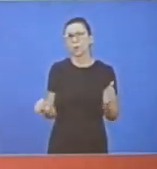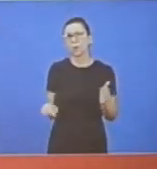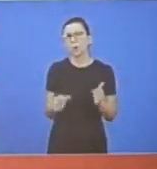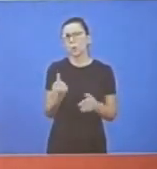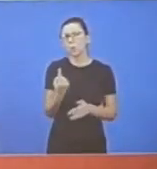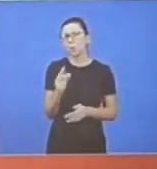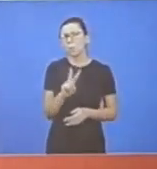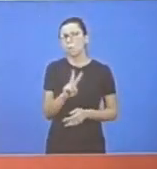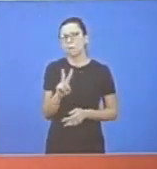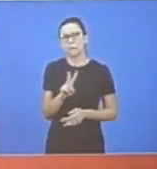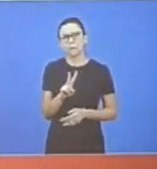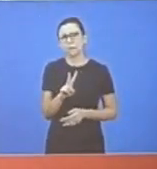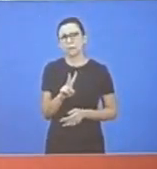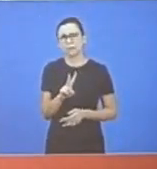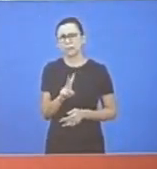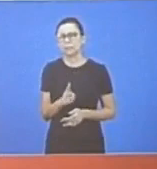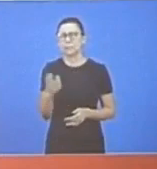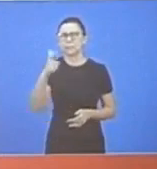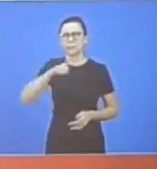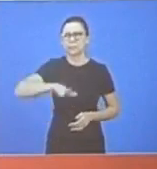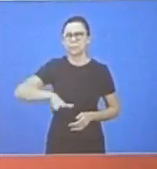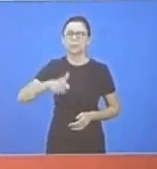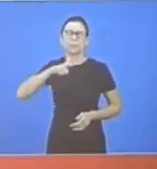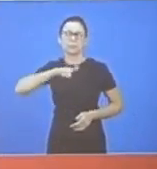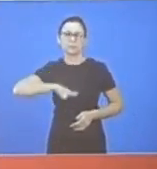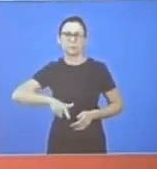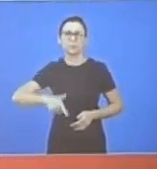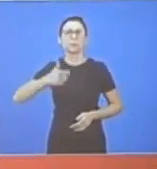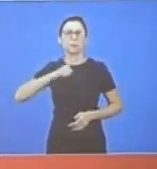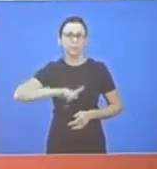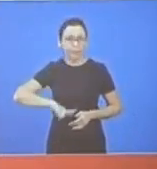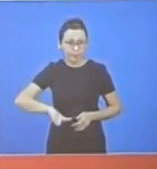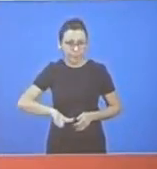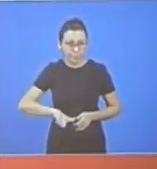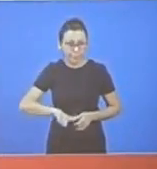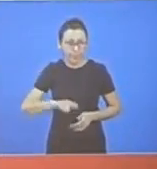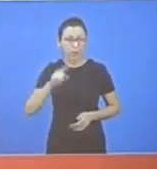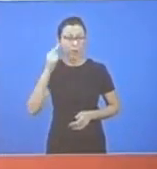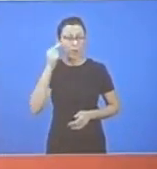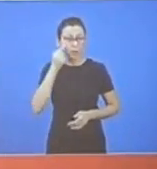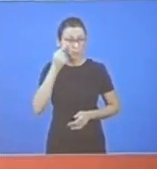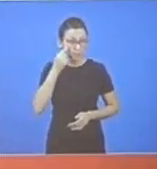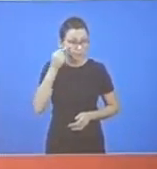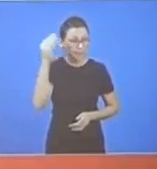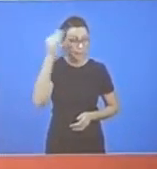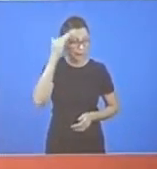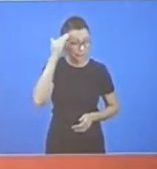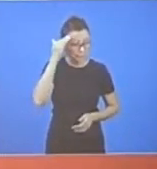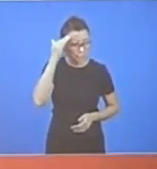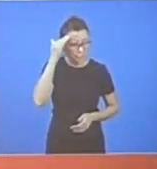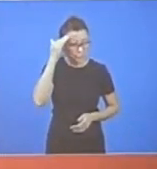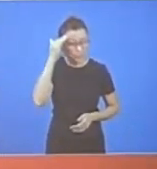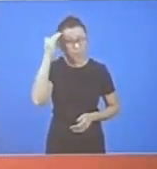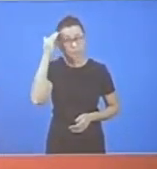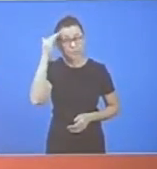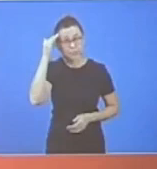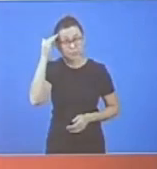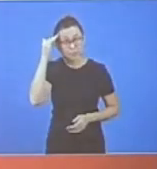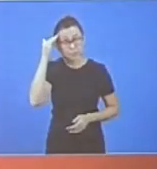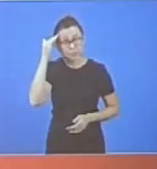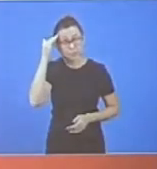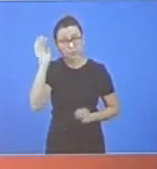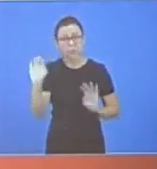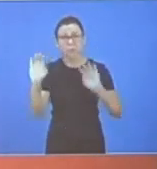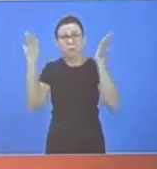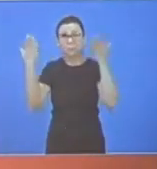of what? It could say one time, but it's saying many times, four times. It's like reinforcing it.